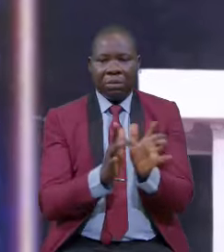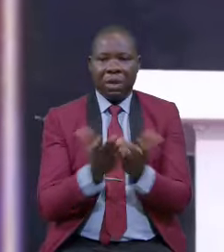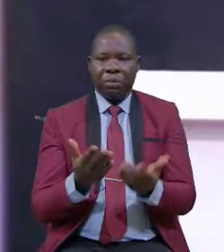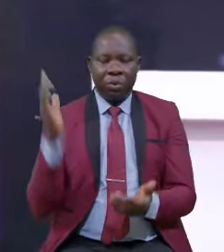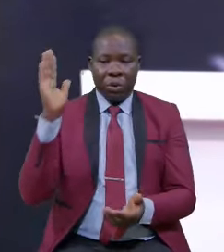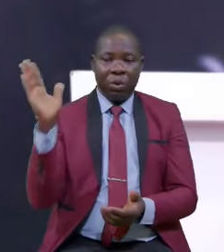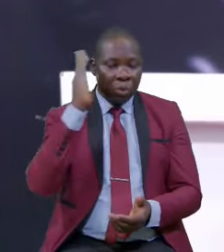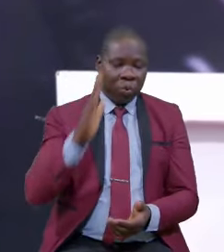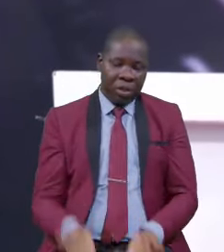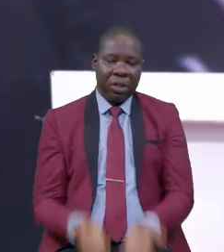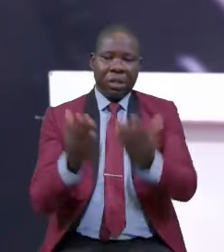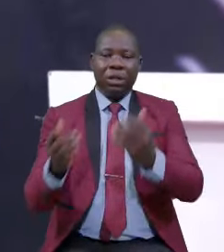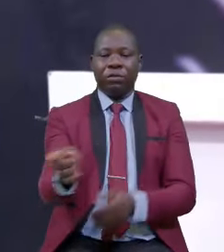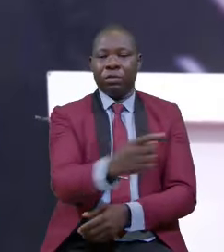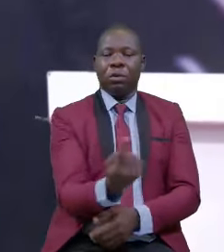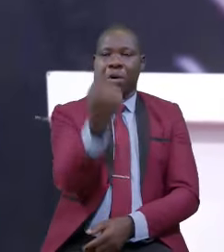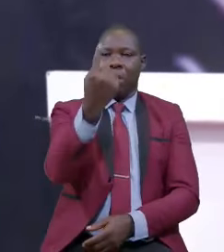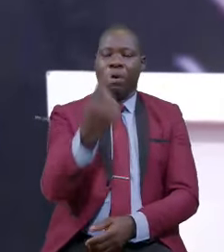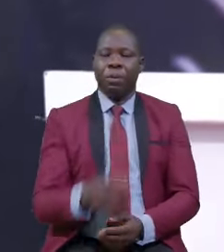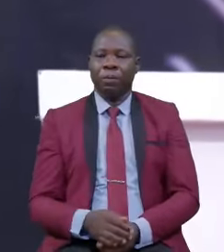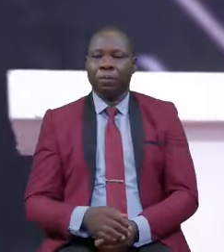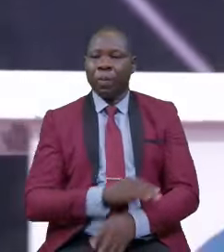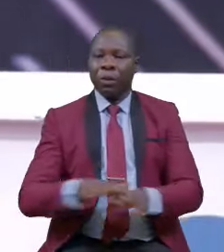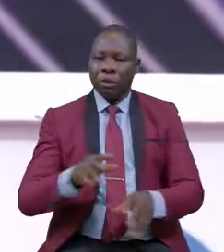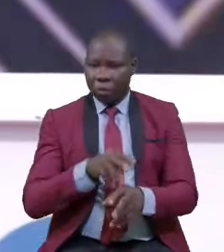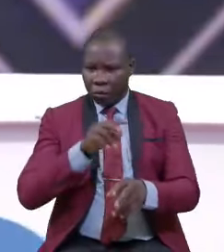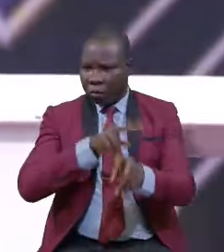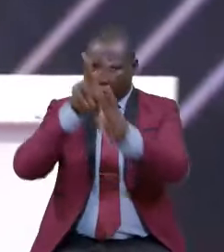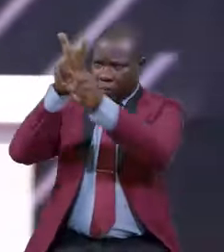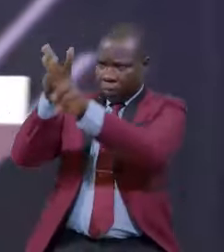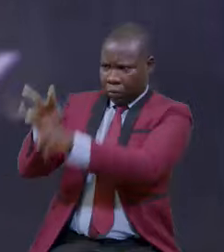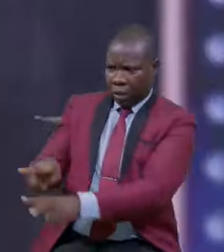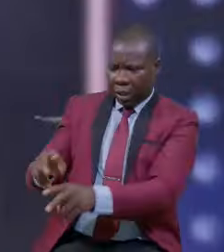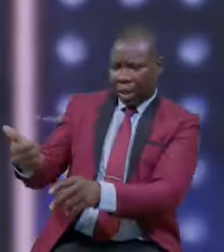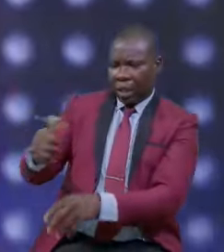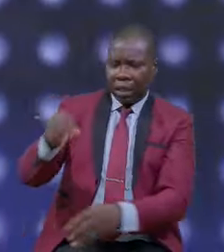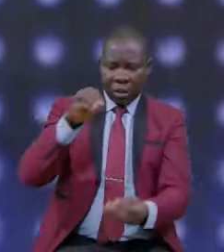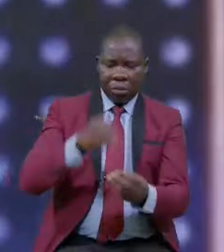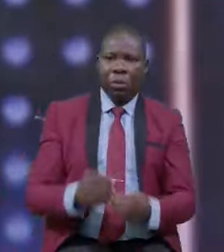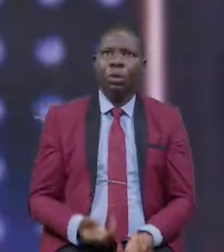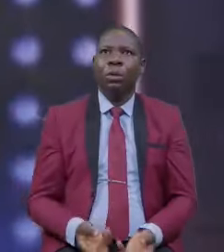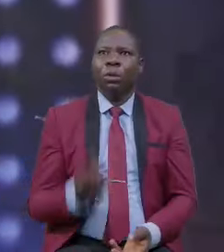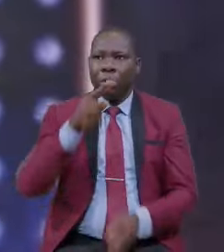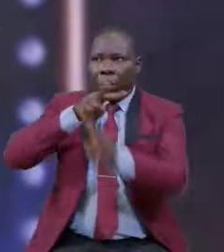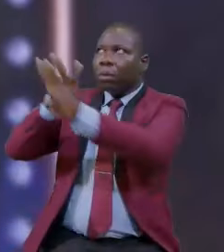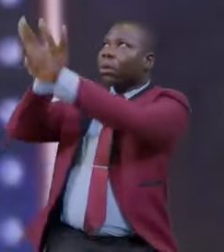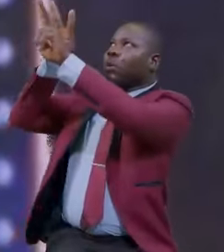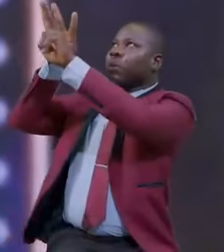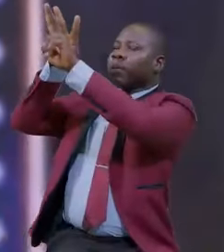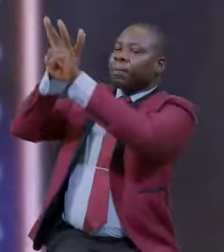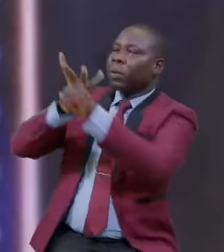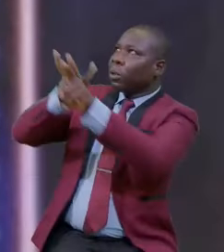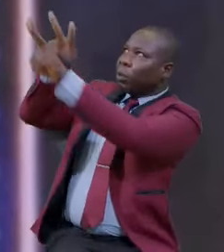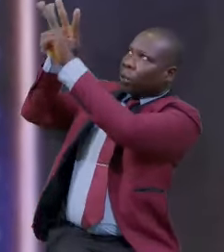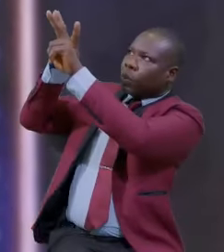up. Don't look down anymore. Look up, look up, look up. You're